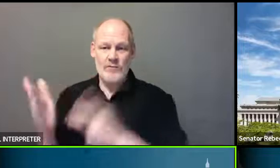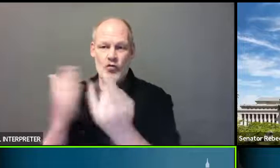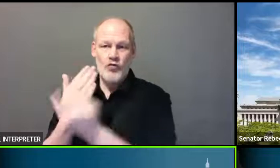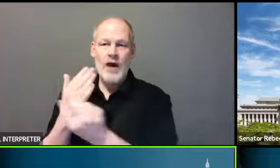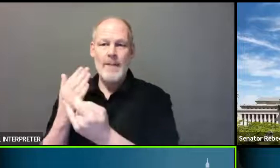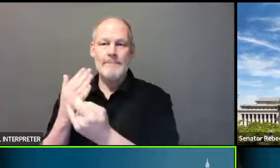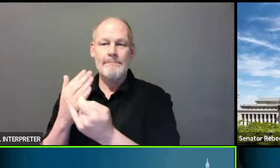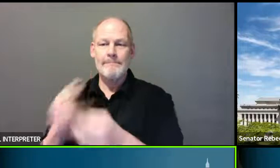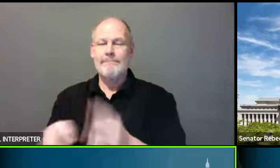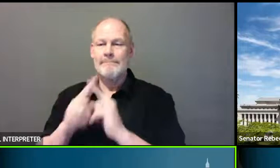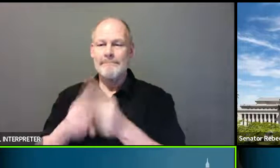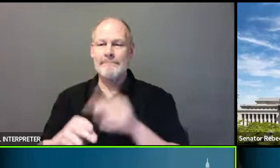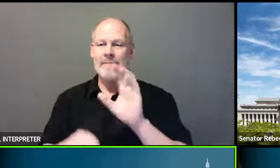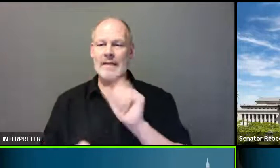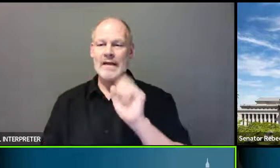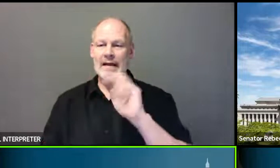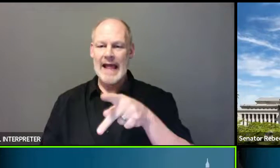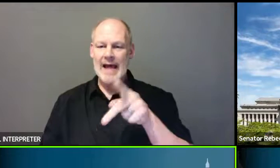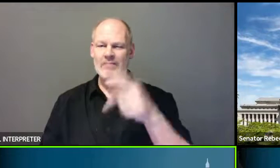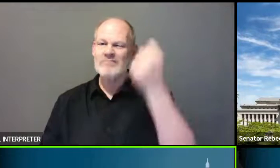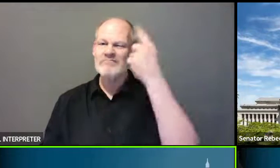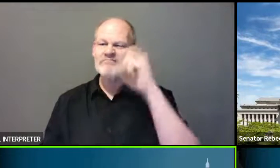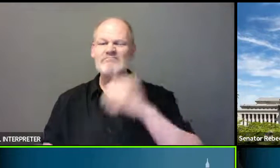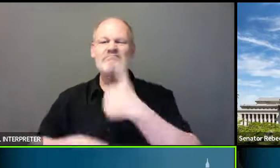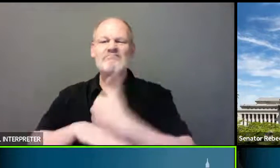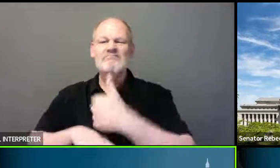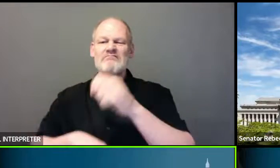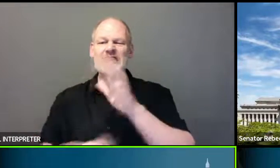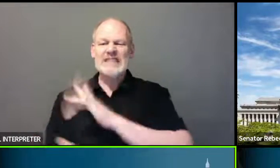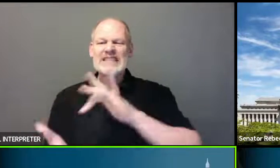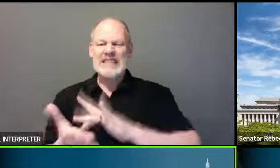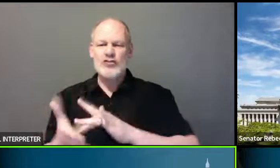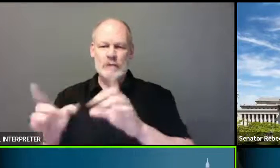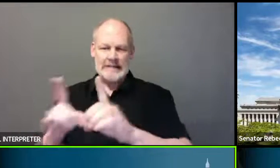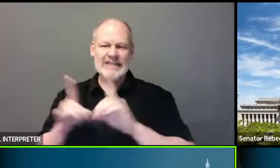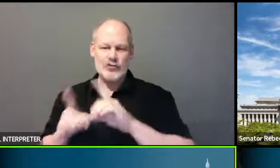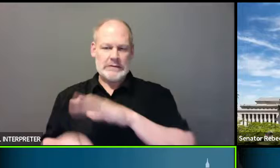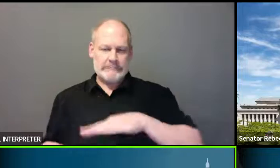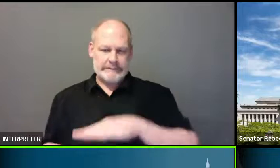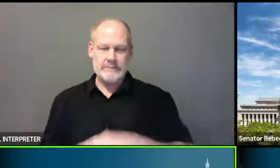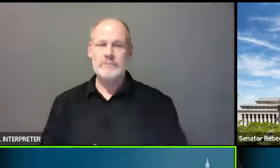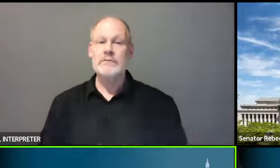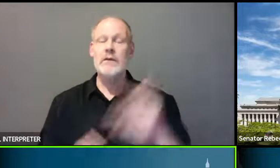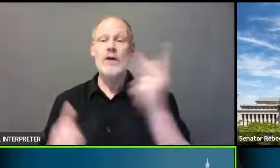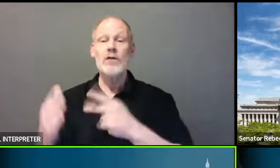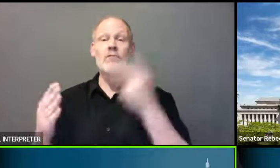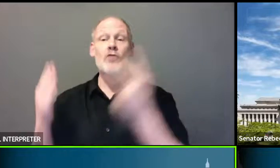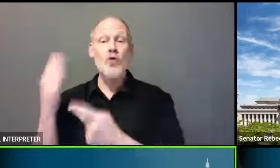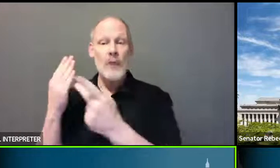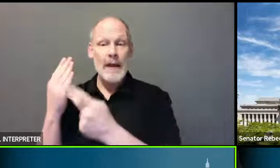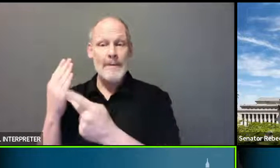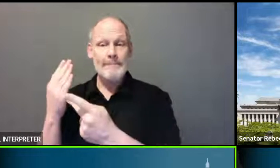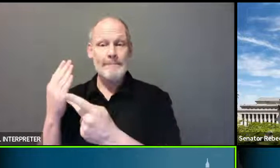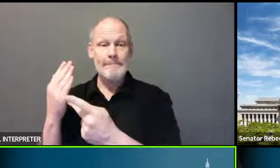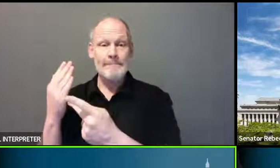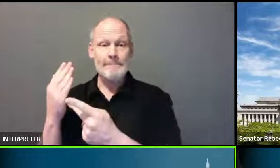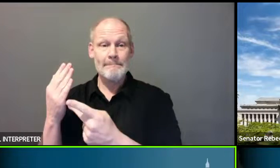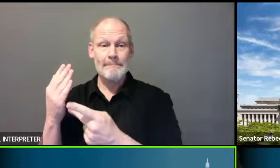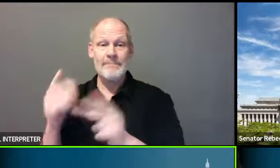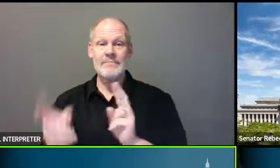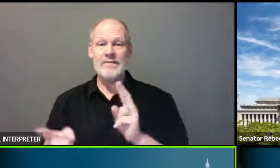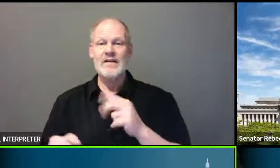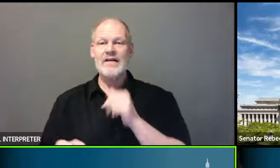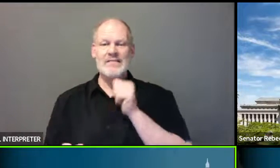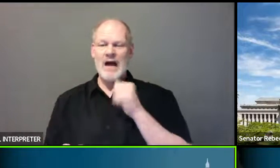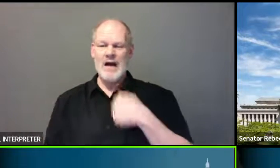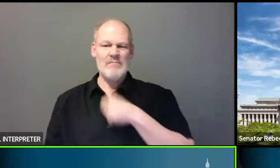the Central District. And the program, I wasn't assigned to this program, but one